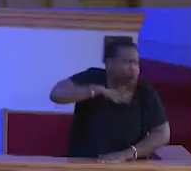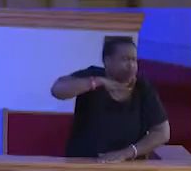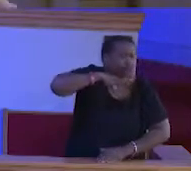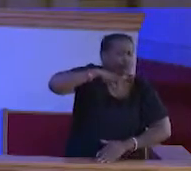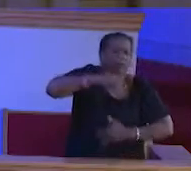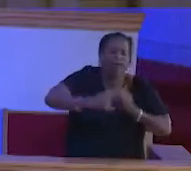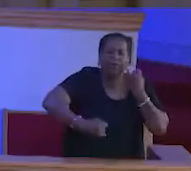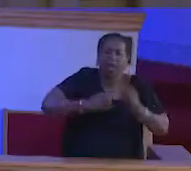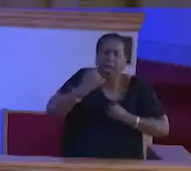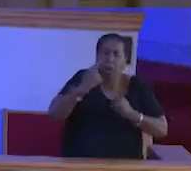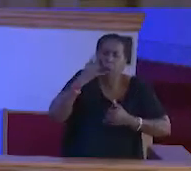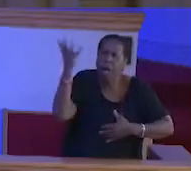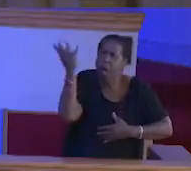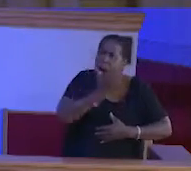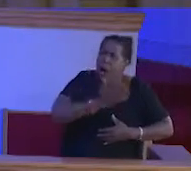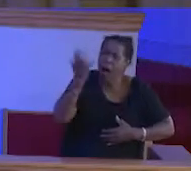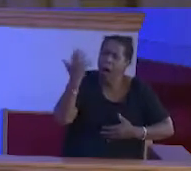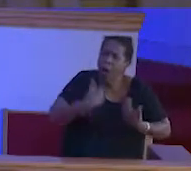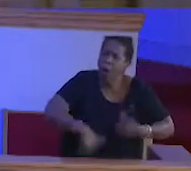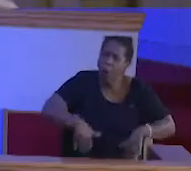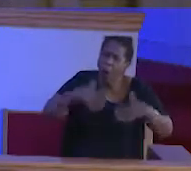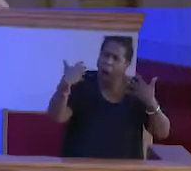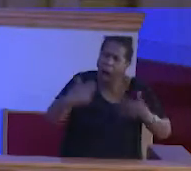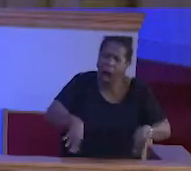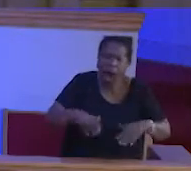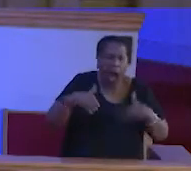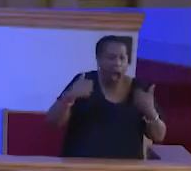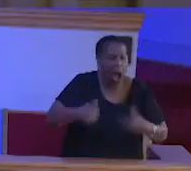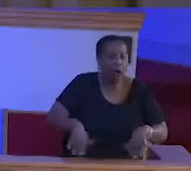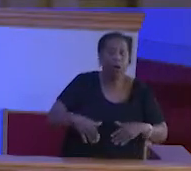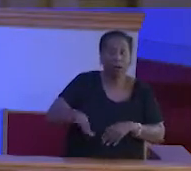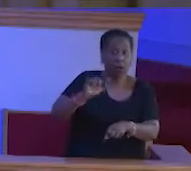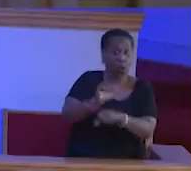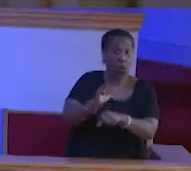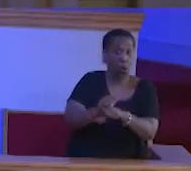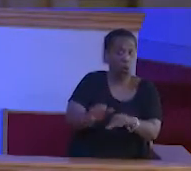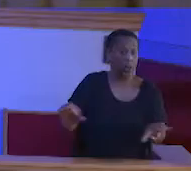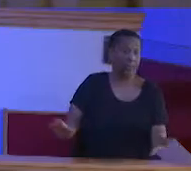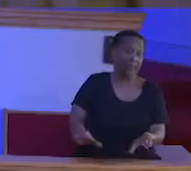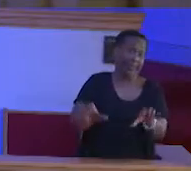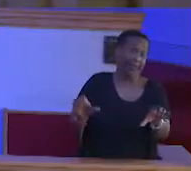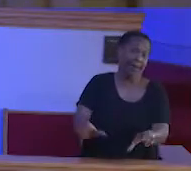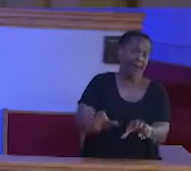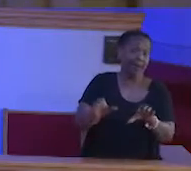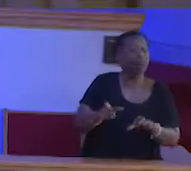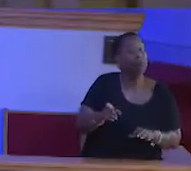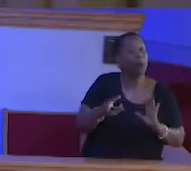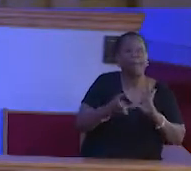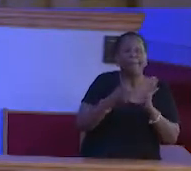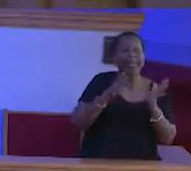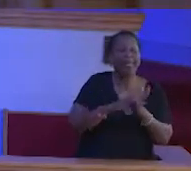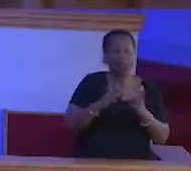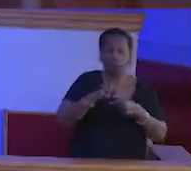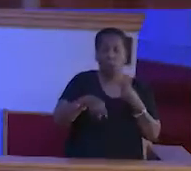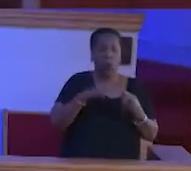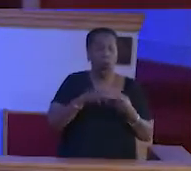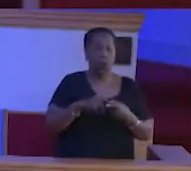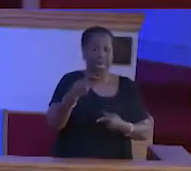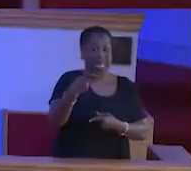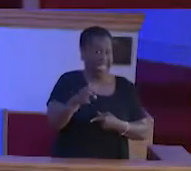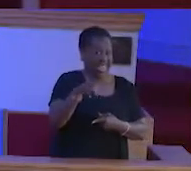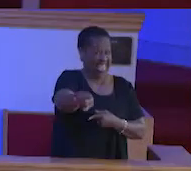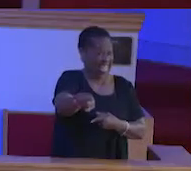awe and wonder at the work that was being done. In other words, when he